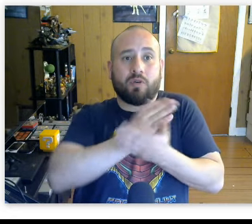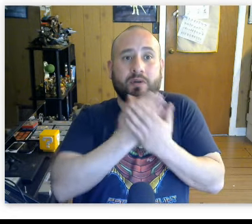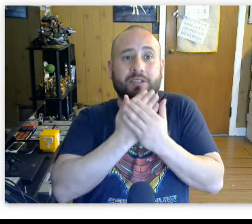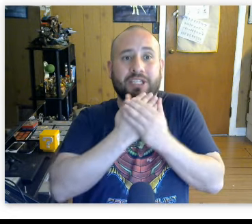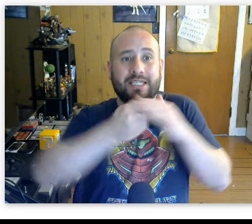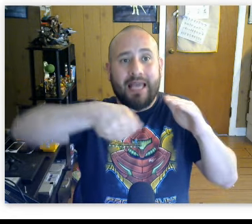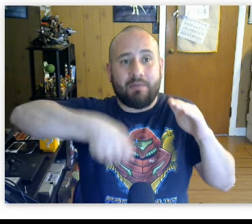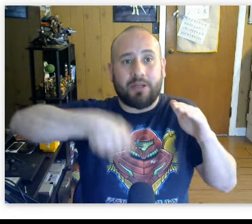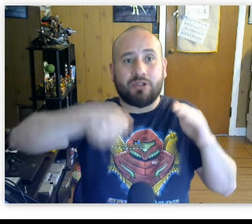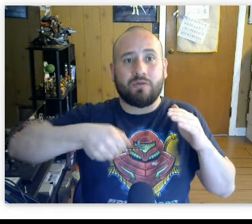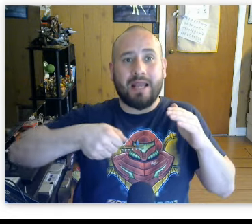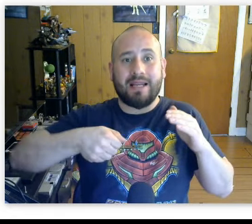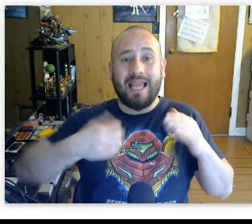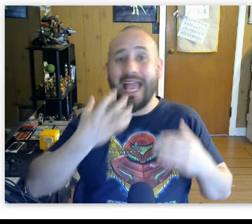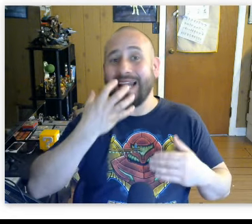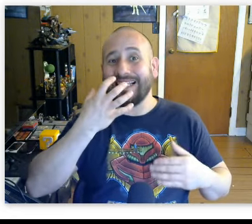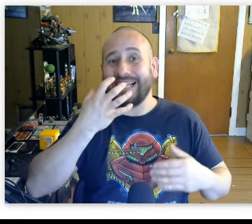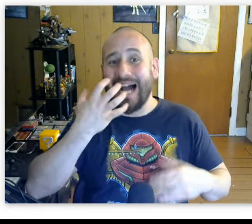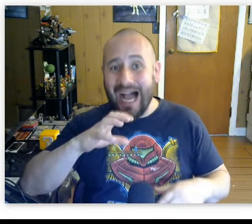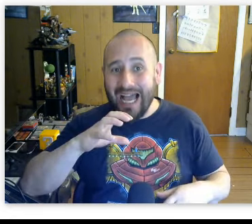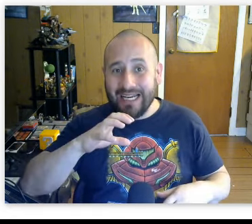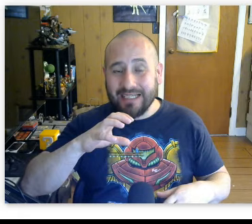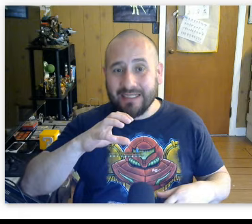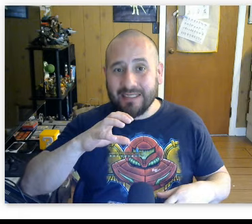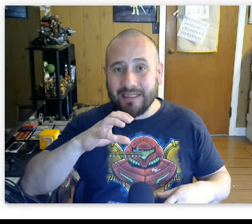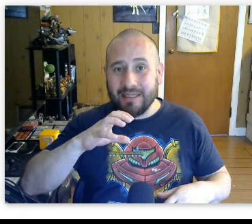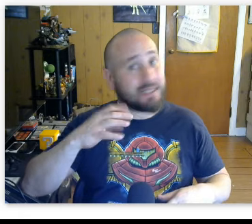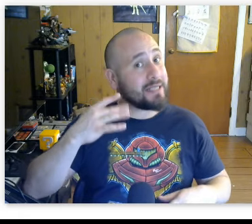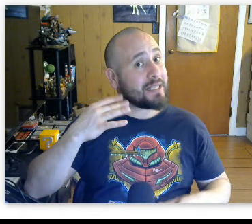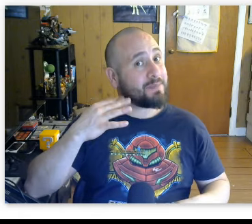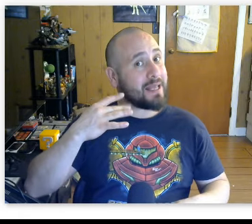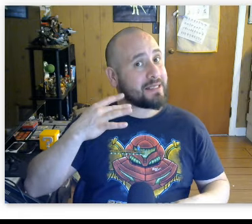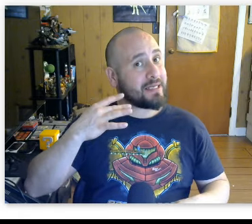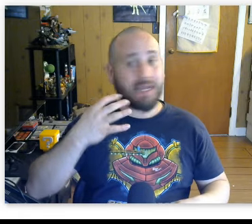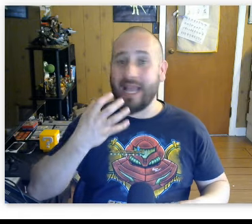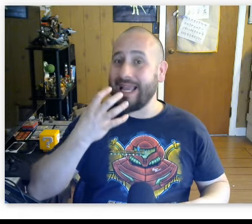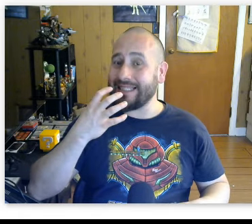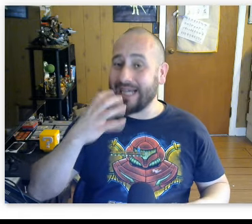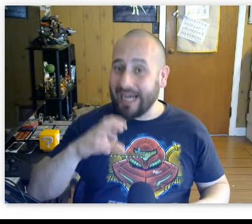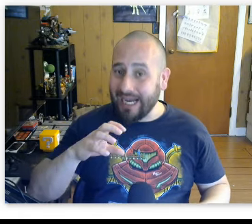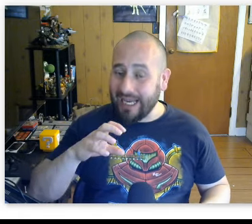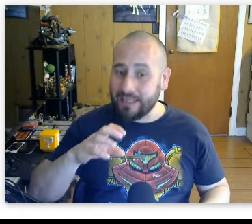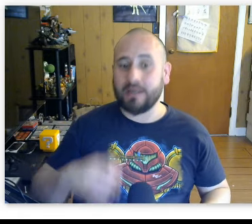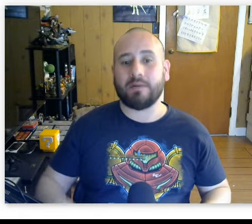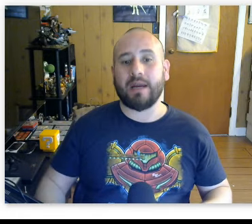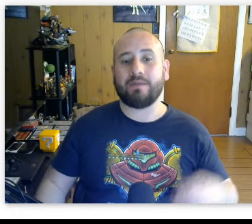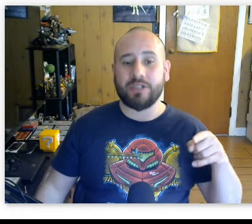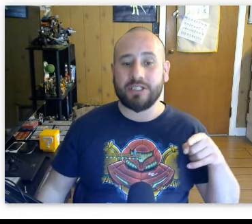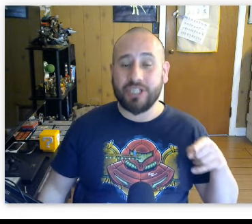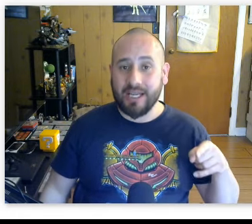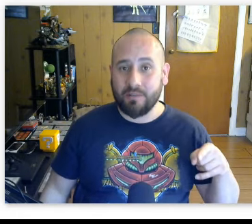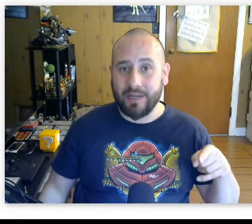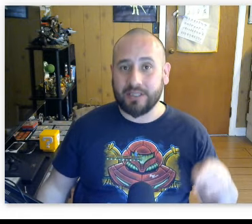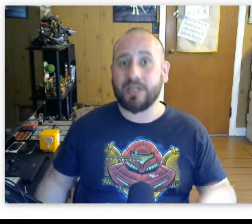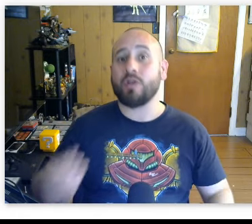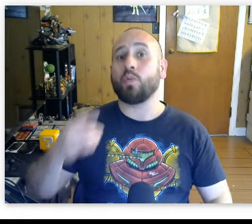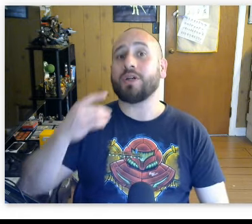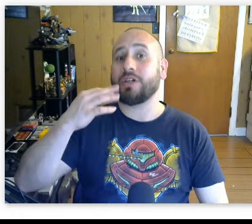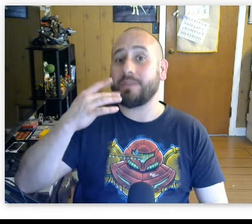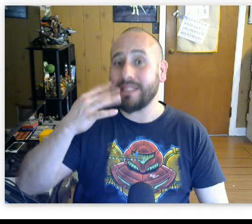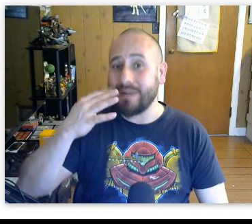a grilled cheese sandwich, right? And it's hot. It's not spicy, it's hot, right? Versus chicken